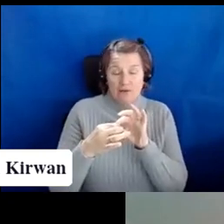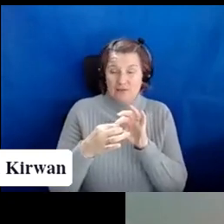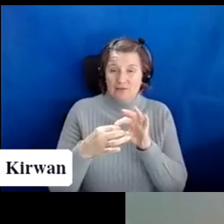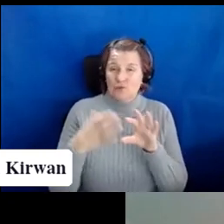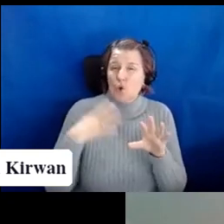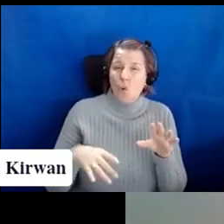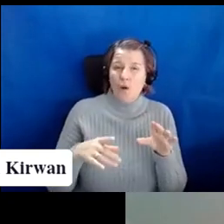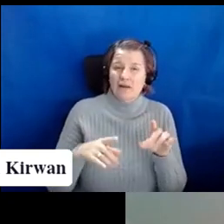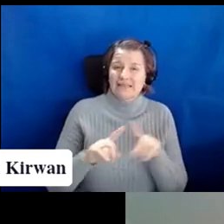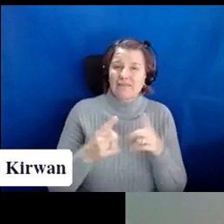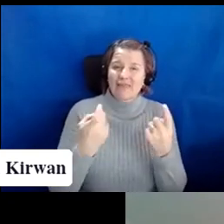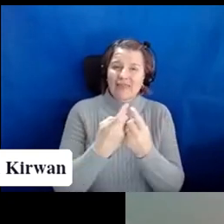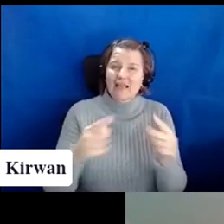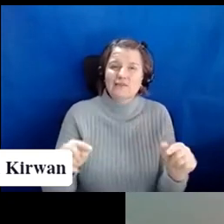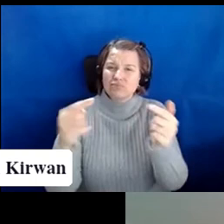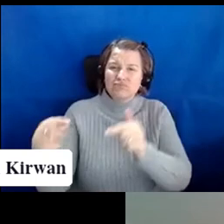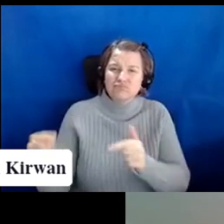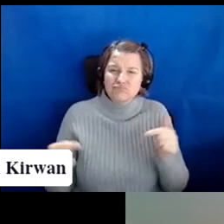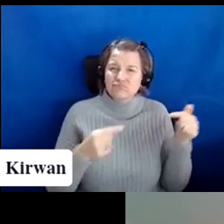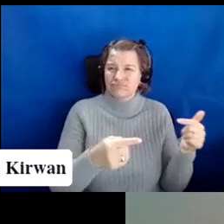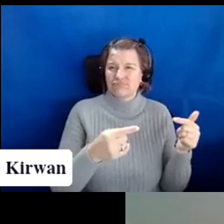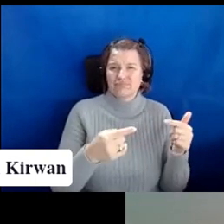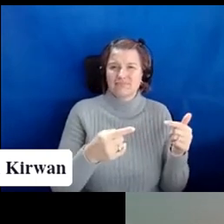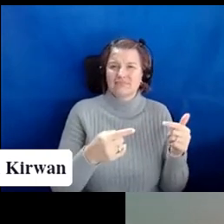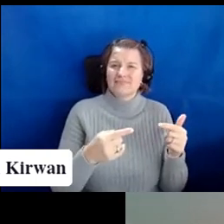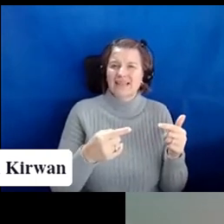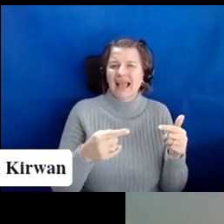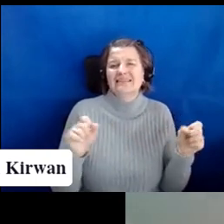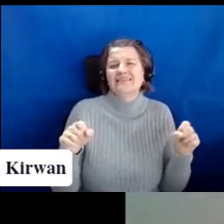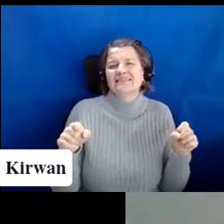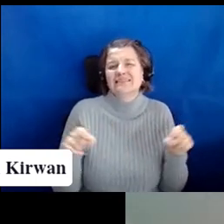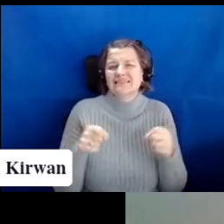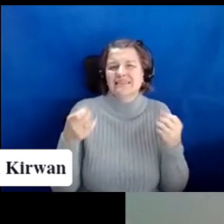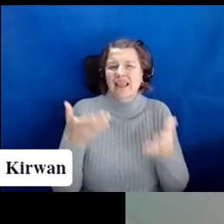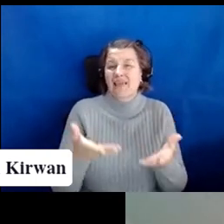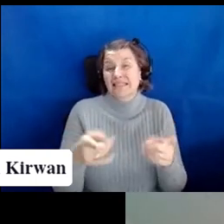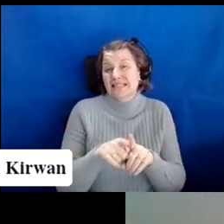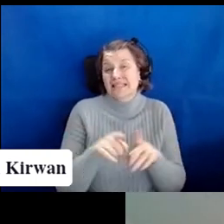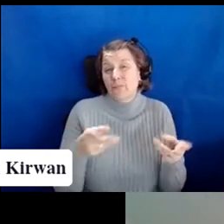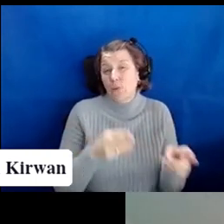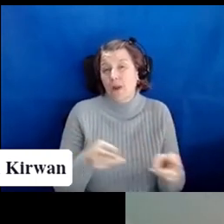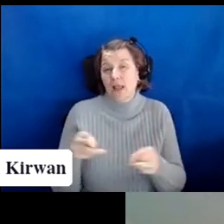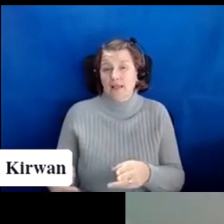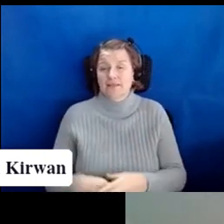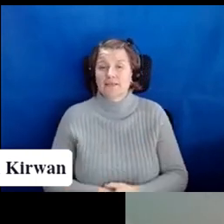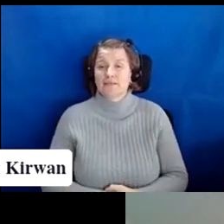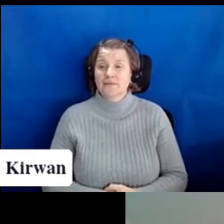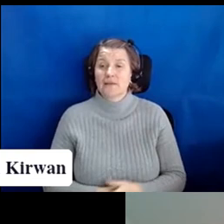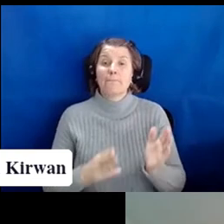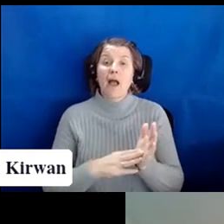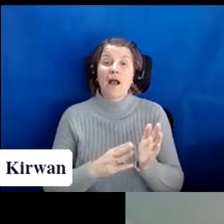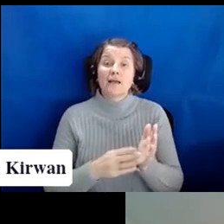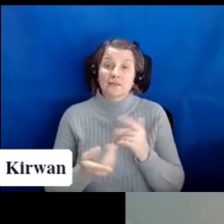lots of different ways, but without that central best practice. Thank you, Vivian. Totally agree with that. Marcus?